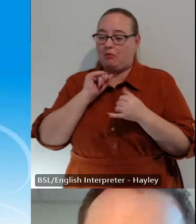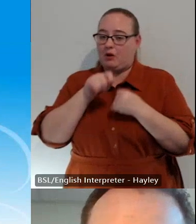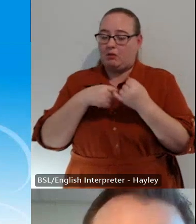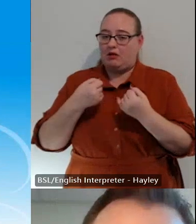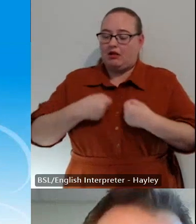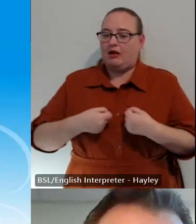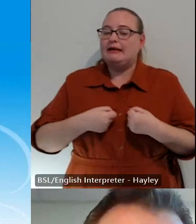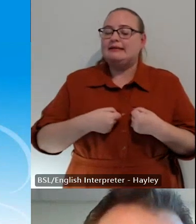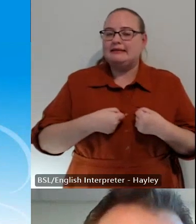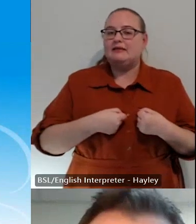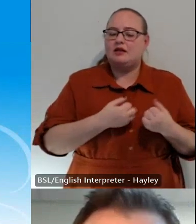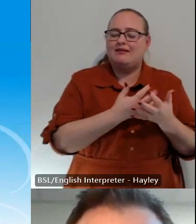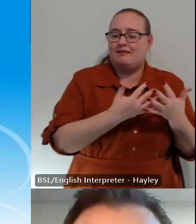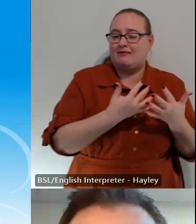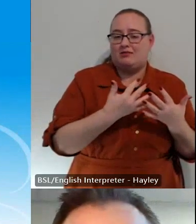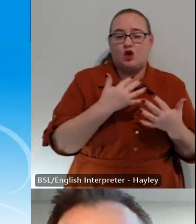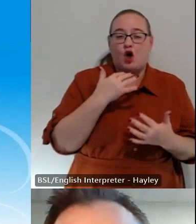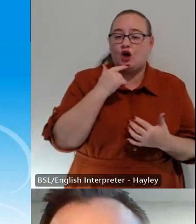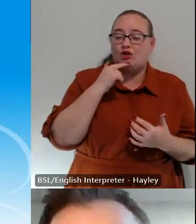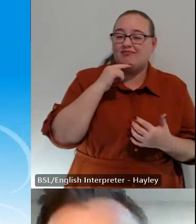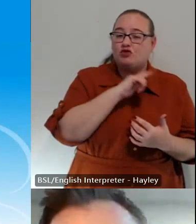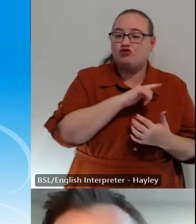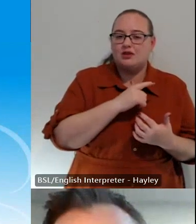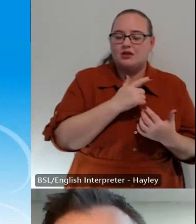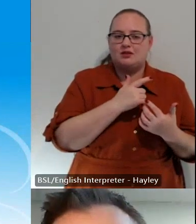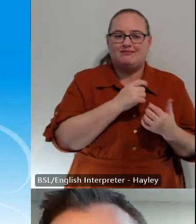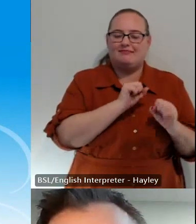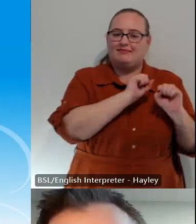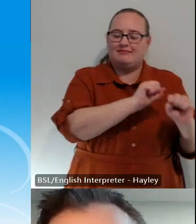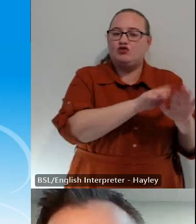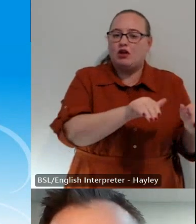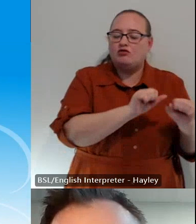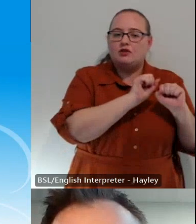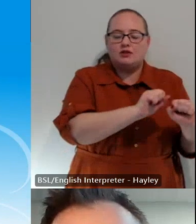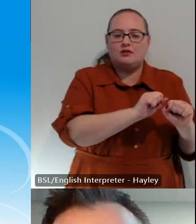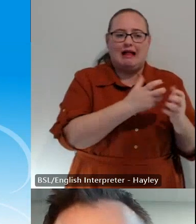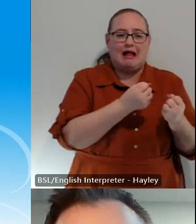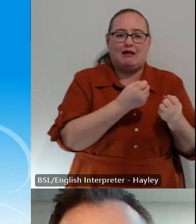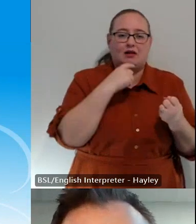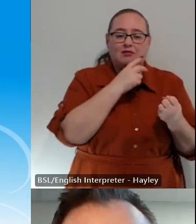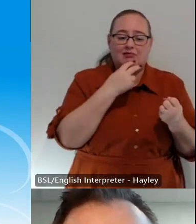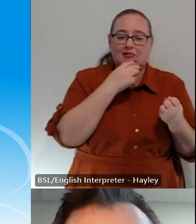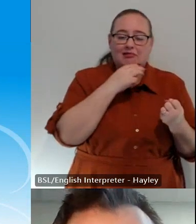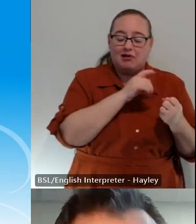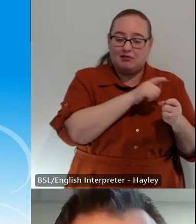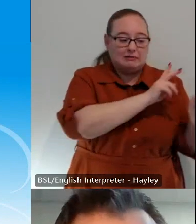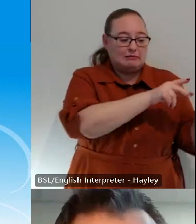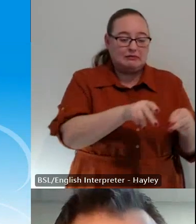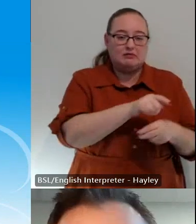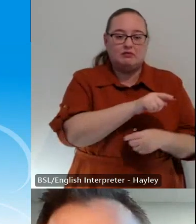hundreds of children dying, which is something that we really don't think about very much, unfortunately, and something that we really do need to remember